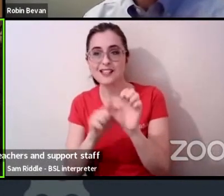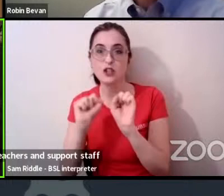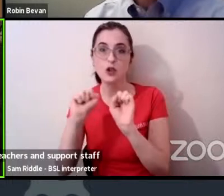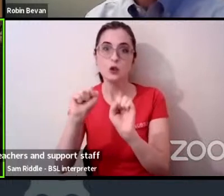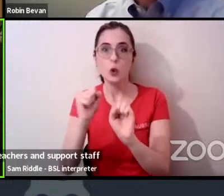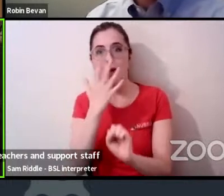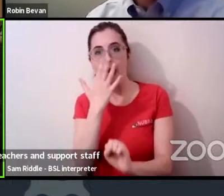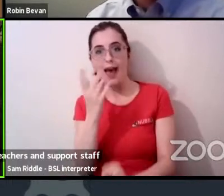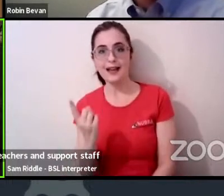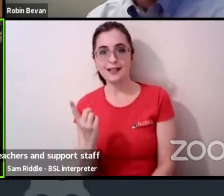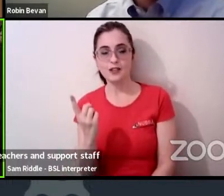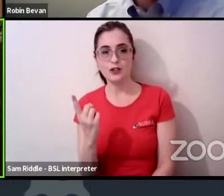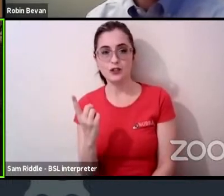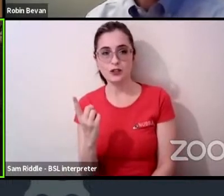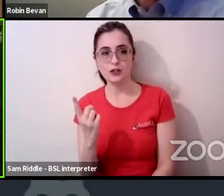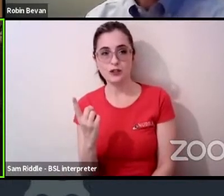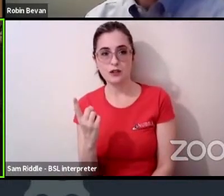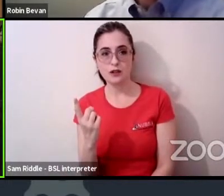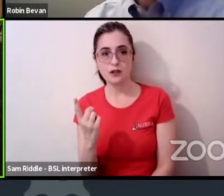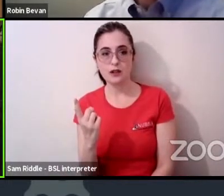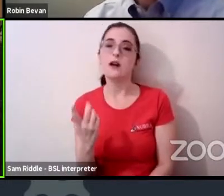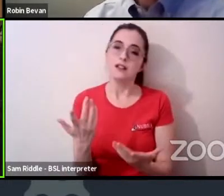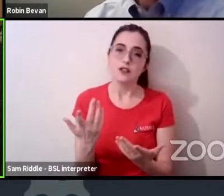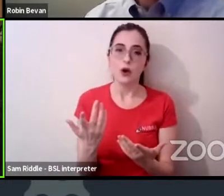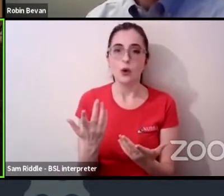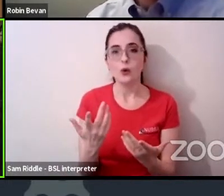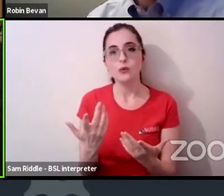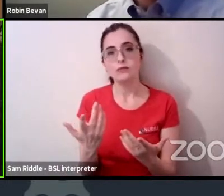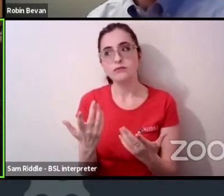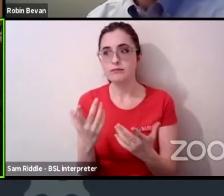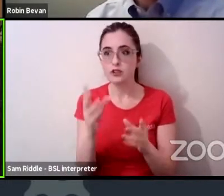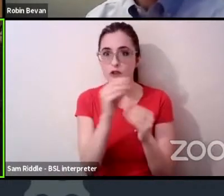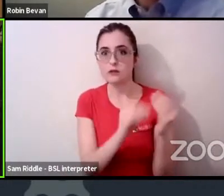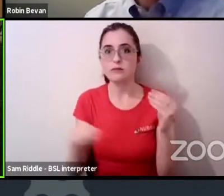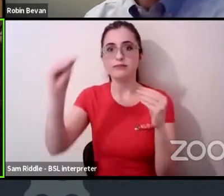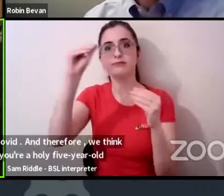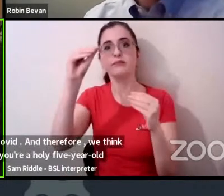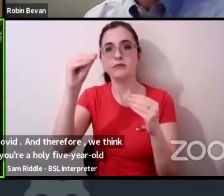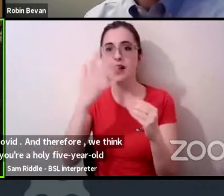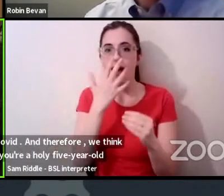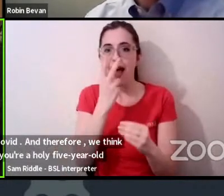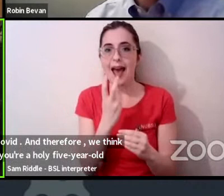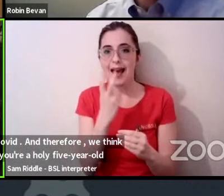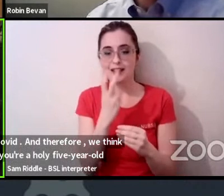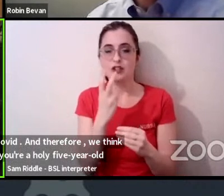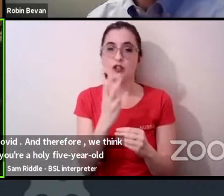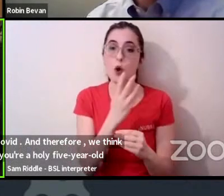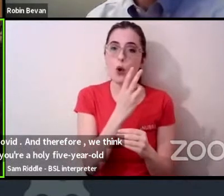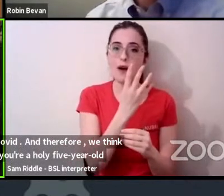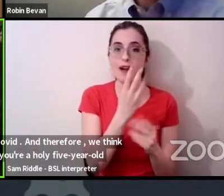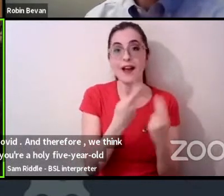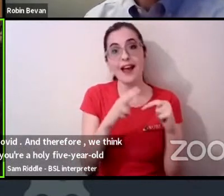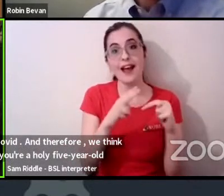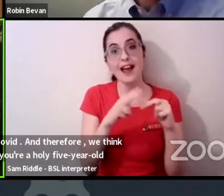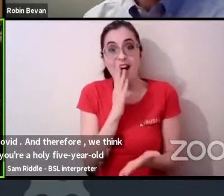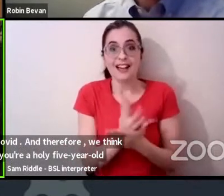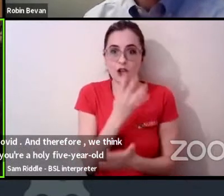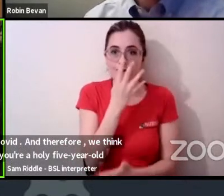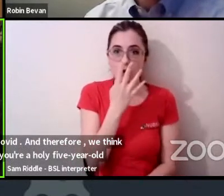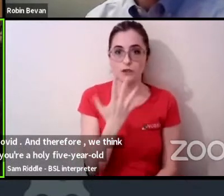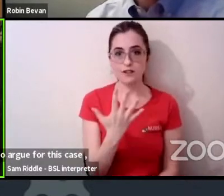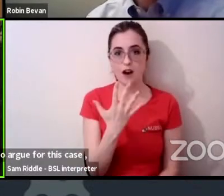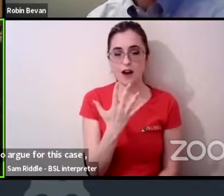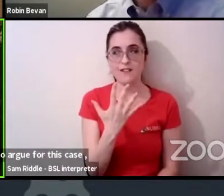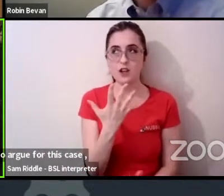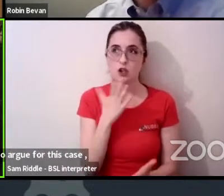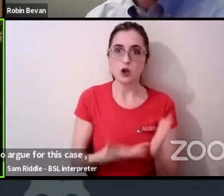and vaccinate them alongside people of that age. So that's the way we think we're best off pressing the case. We do know